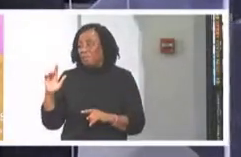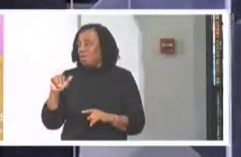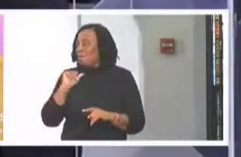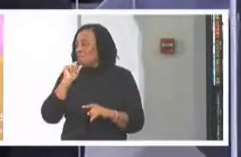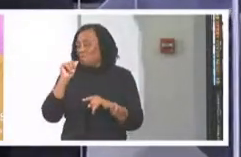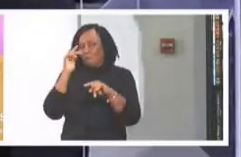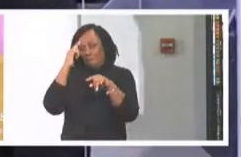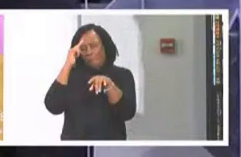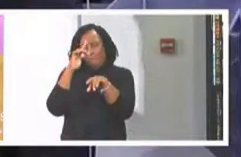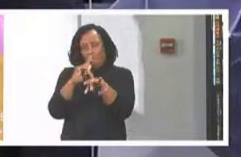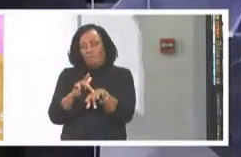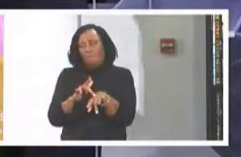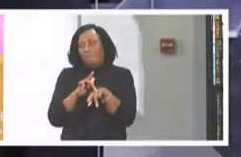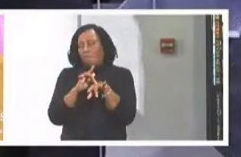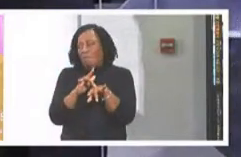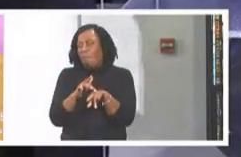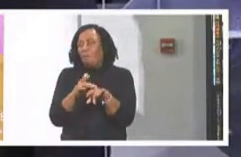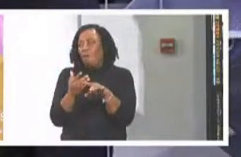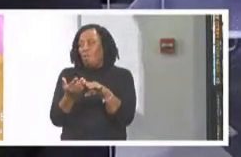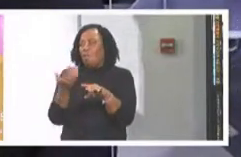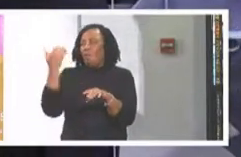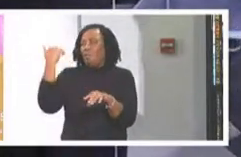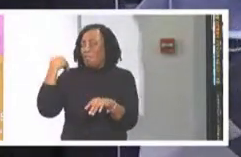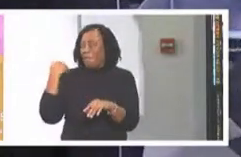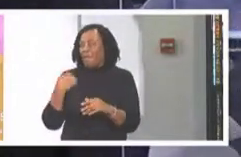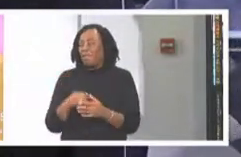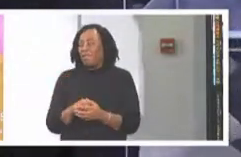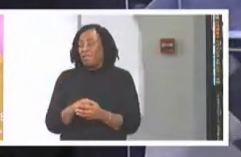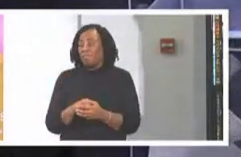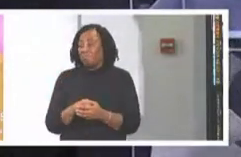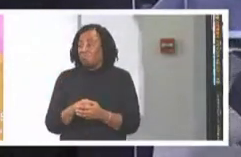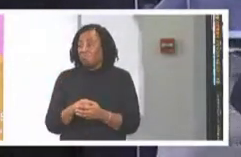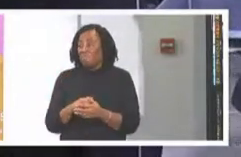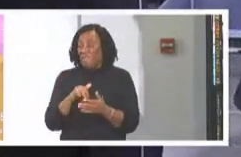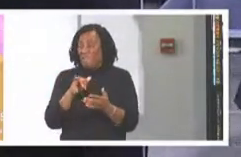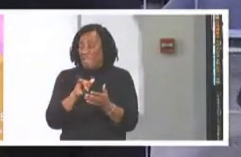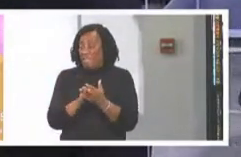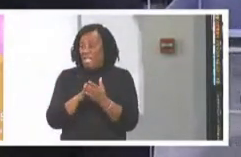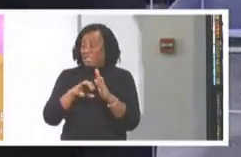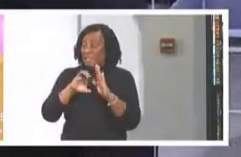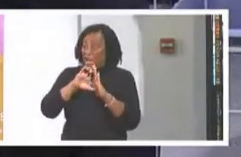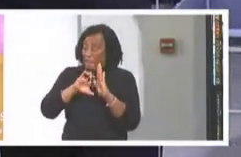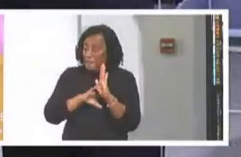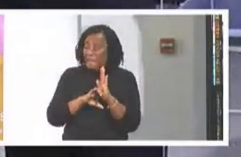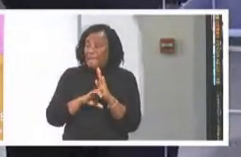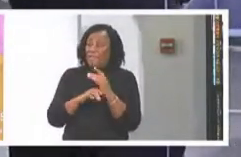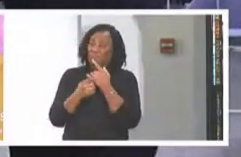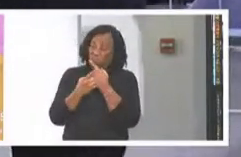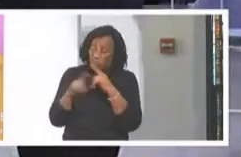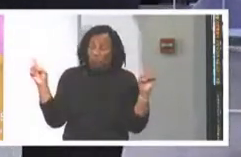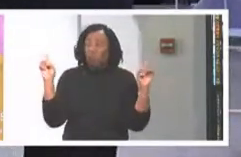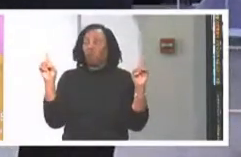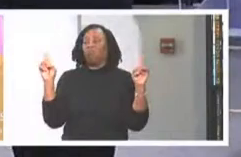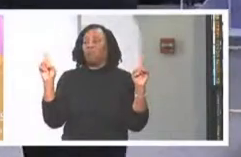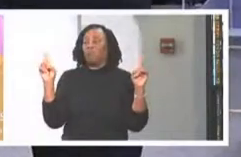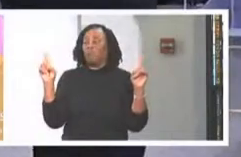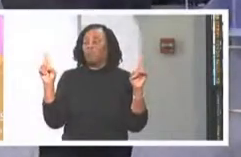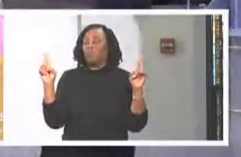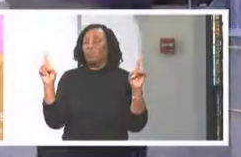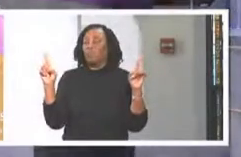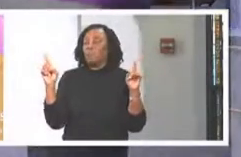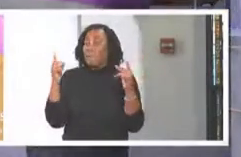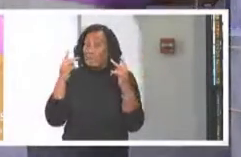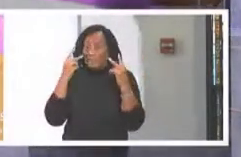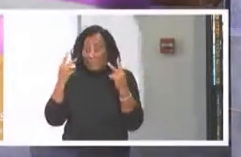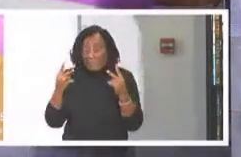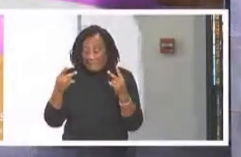past. That's a command. That's an imperative. See, I am doing a